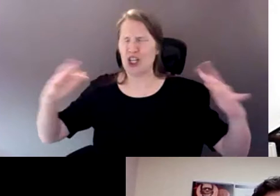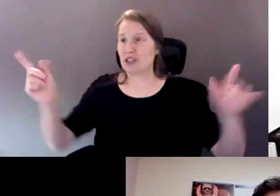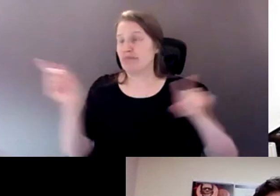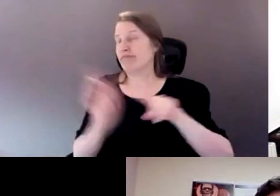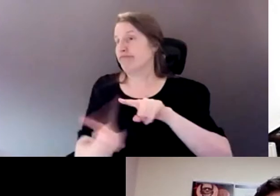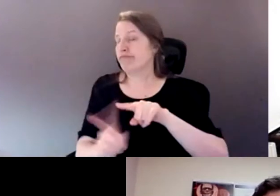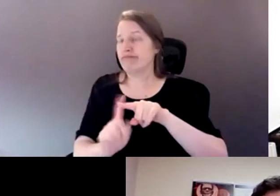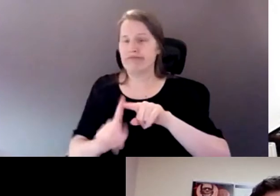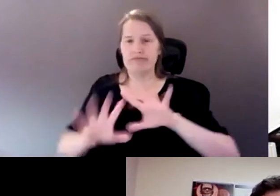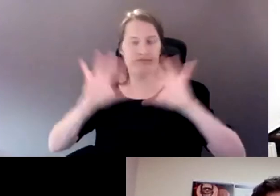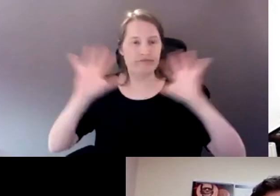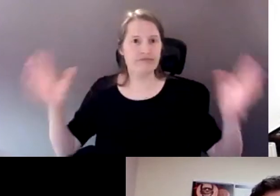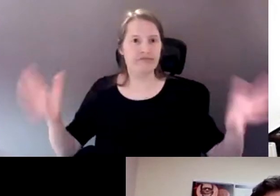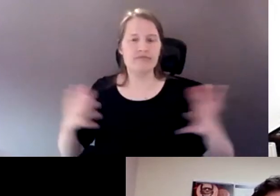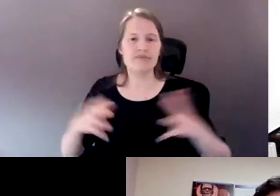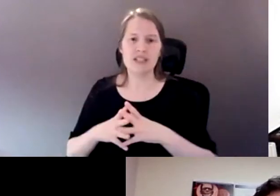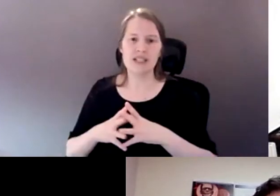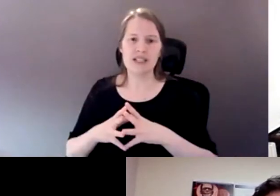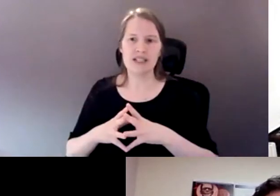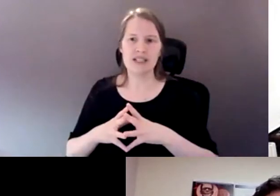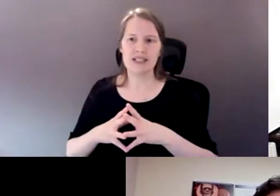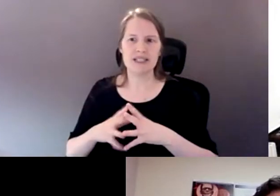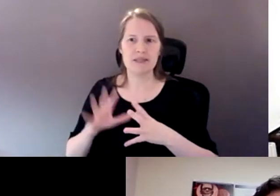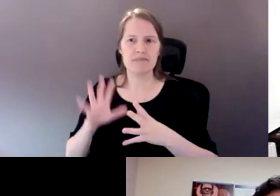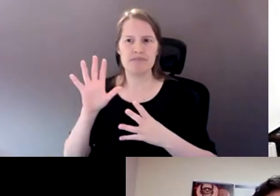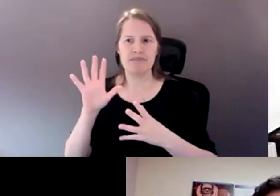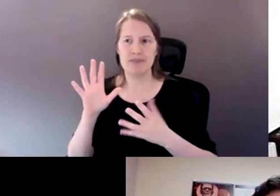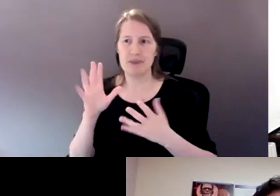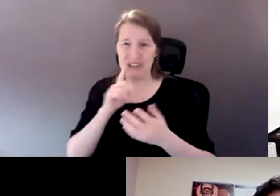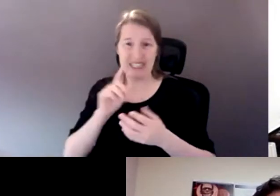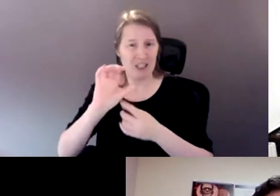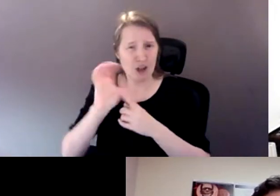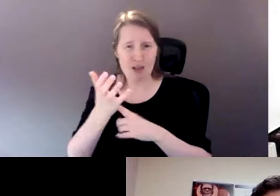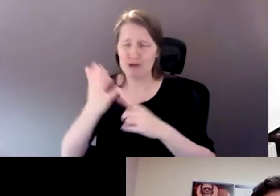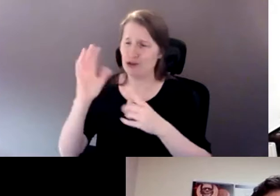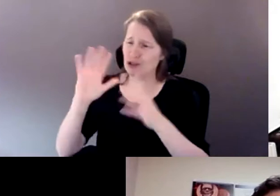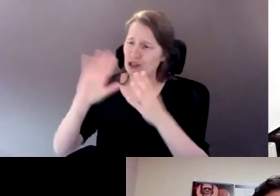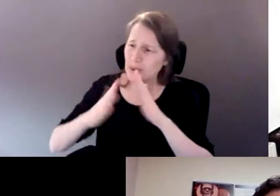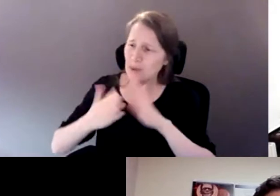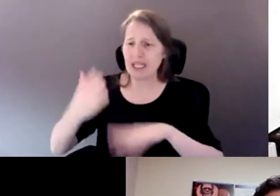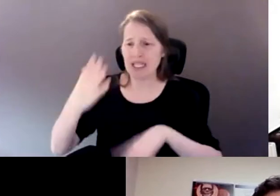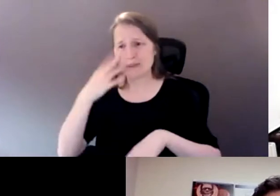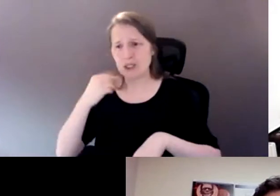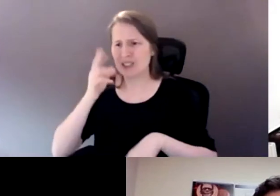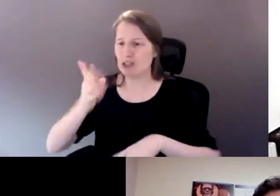that you know, that Jews have these sort of very different communities and experiences and histories,